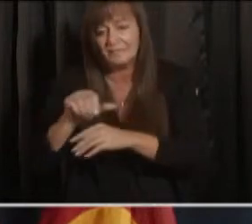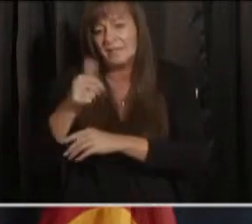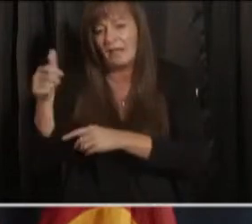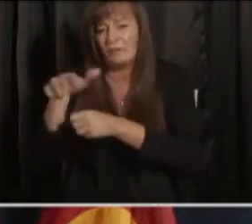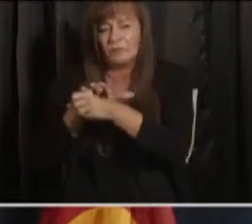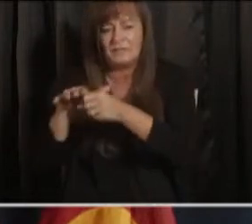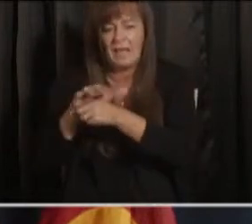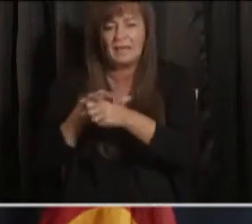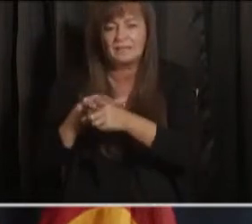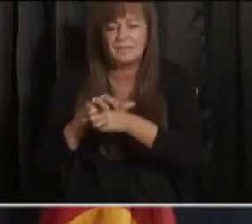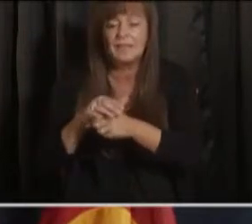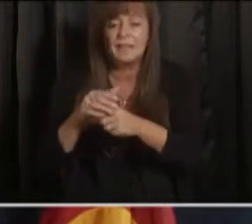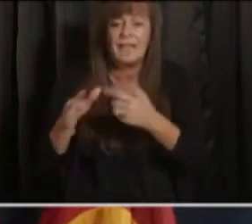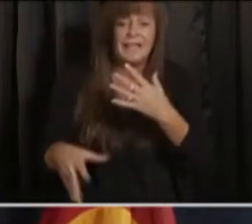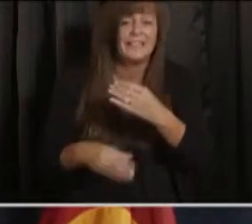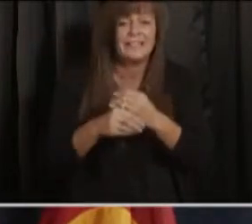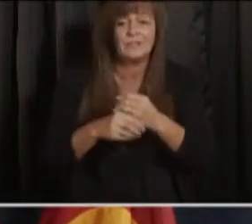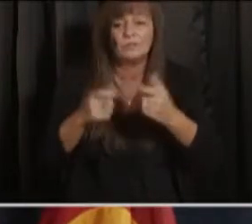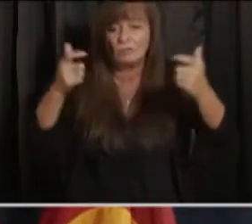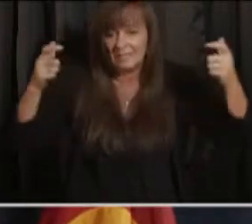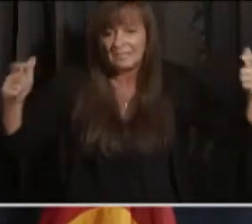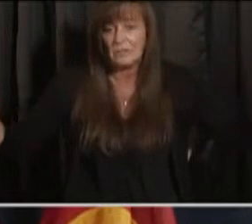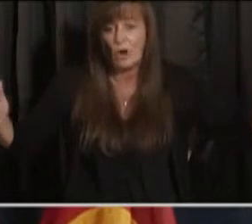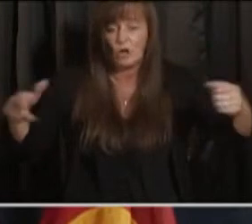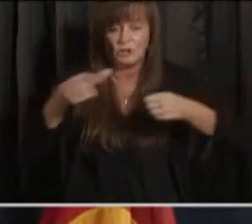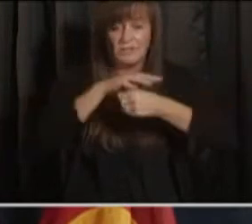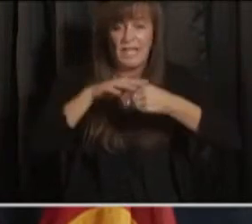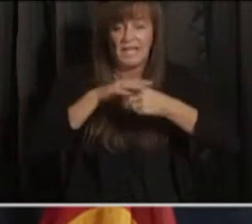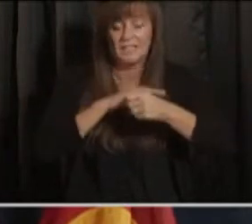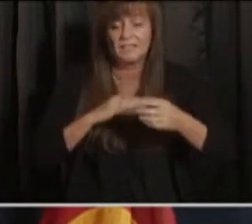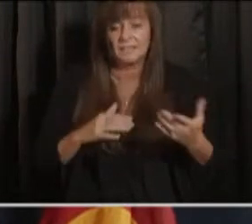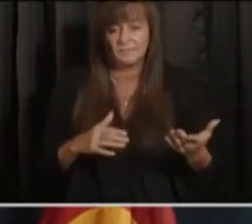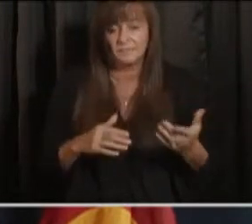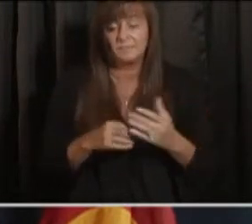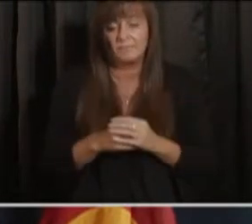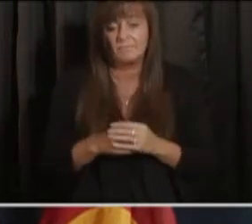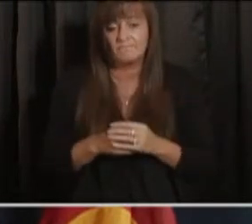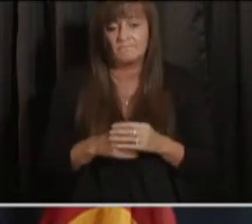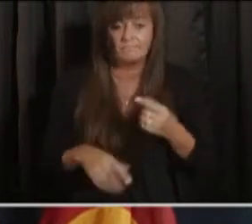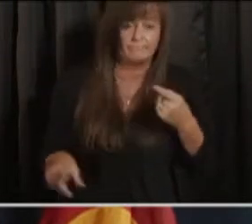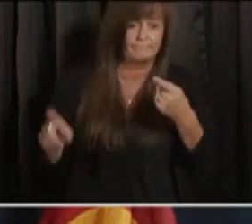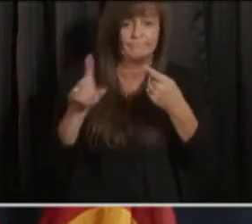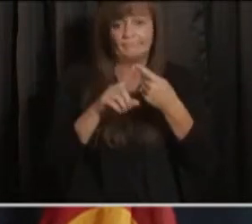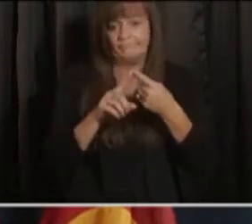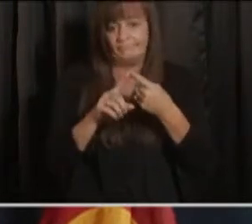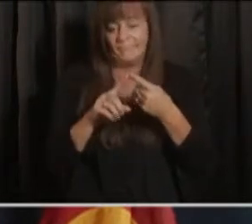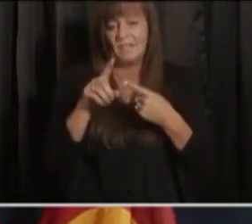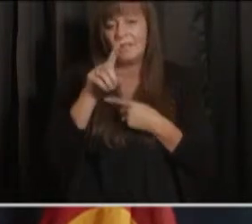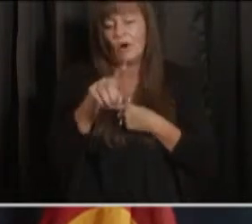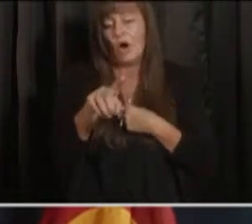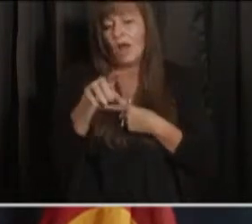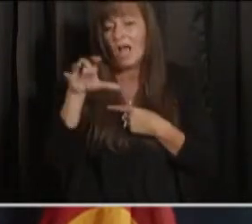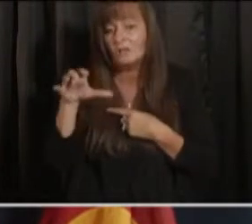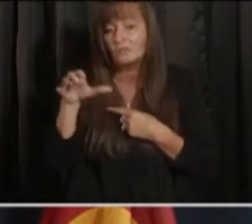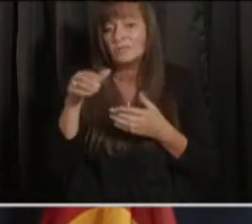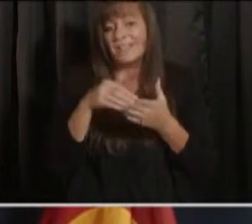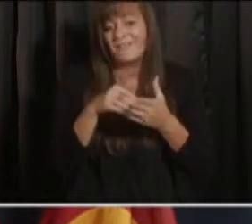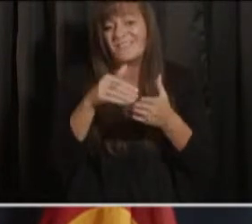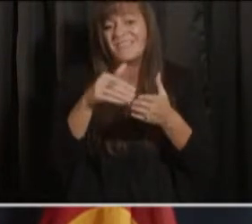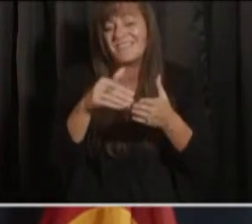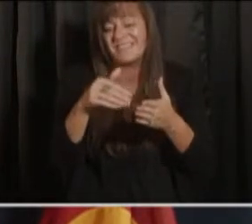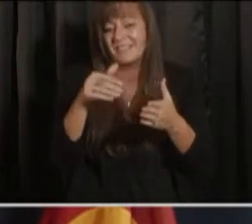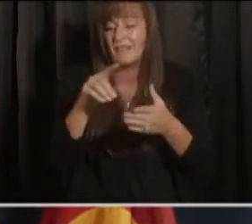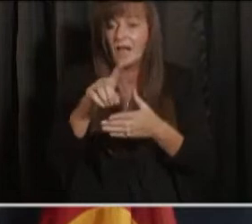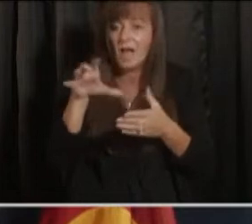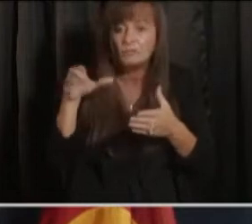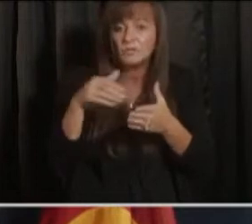to the large-scale clinics, so I'll have Diana address that one. There are hundreds of thousands of parents in